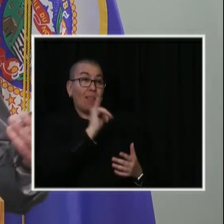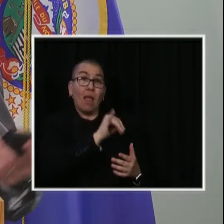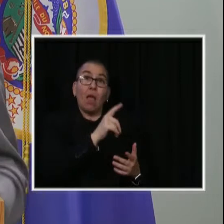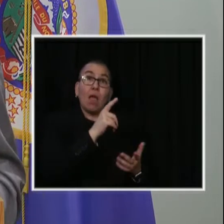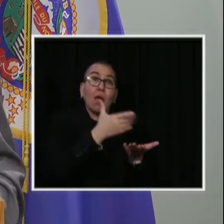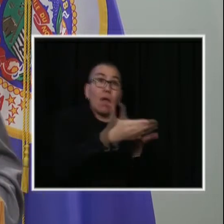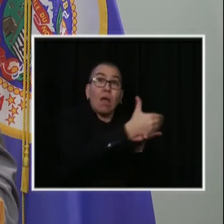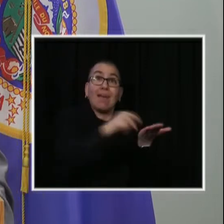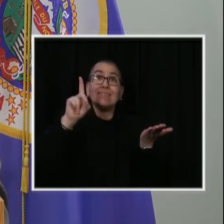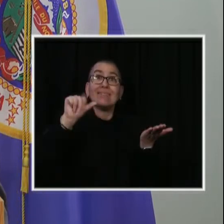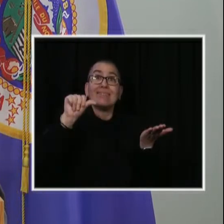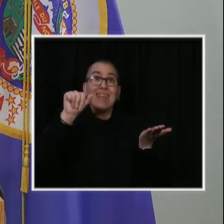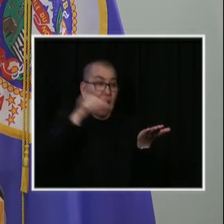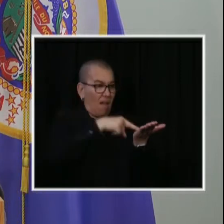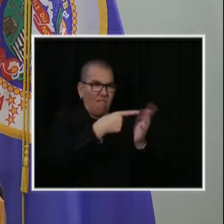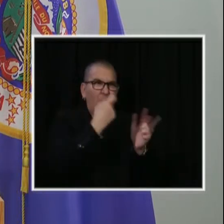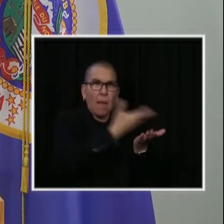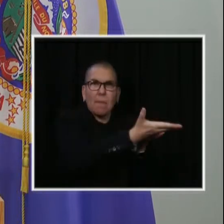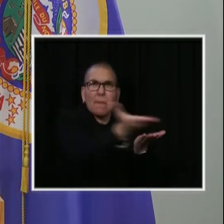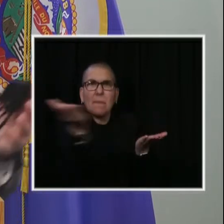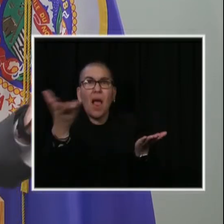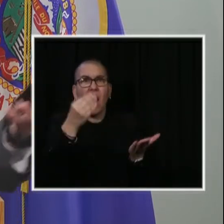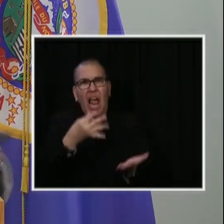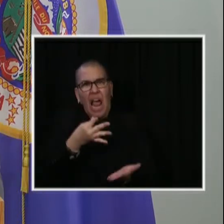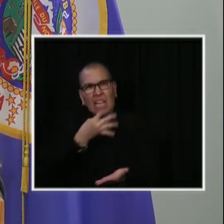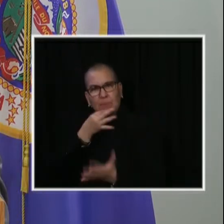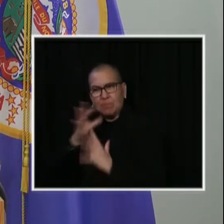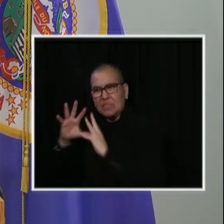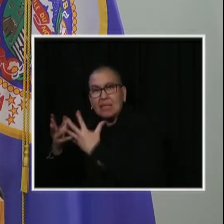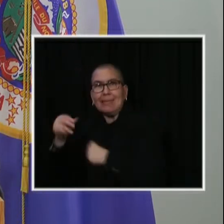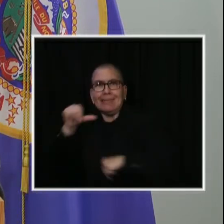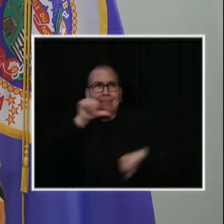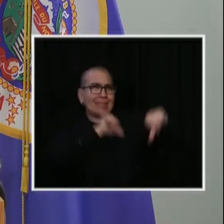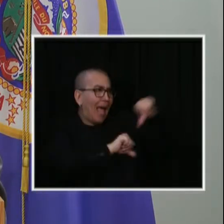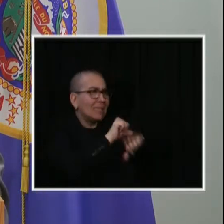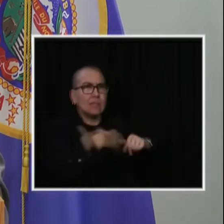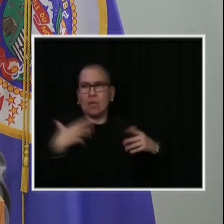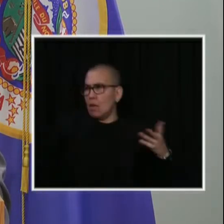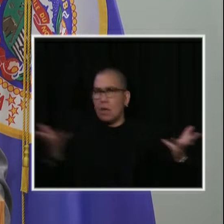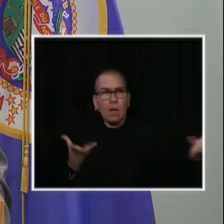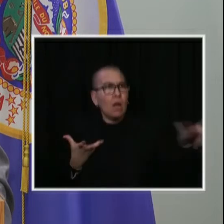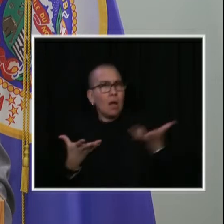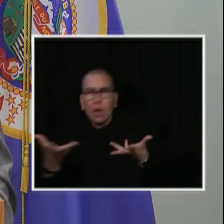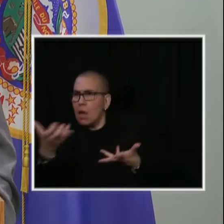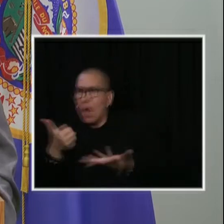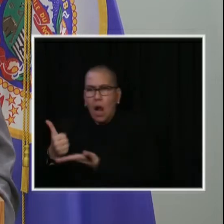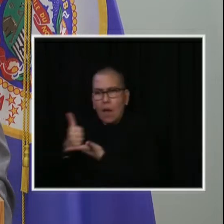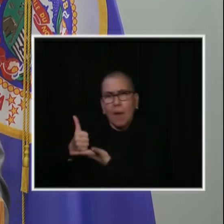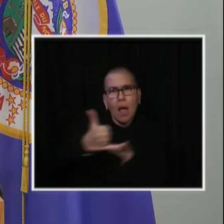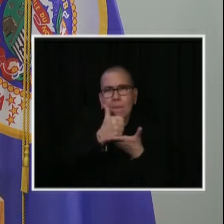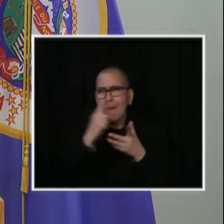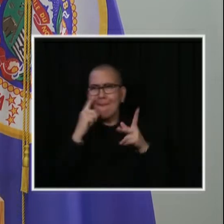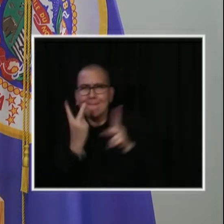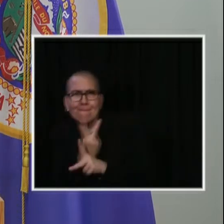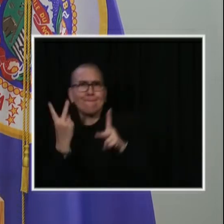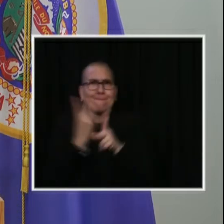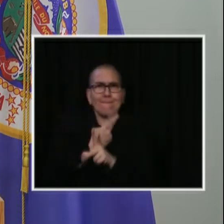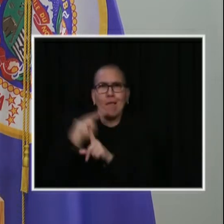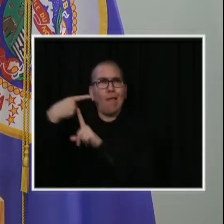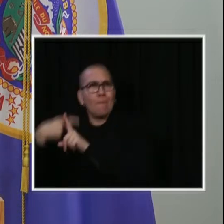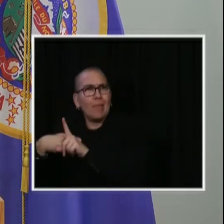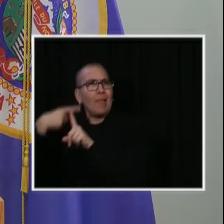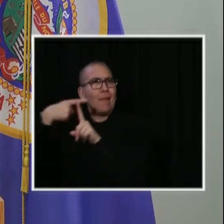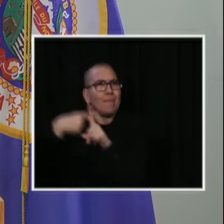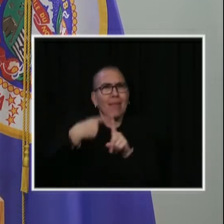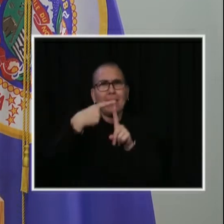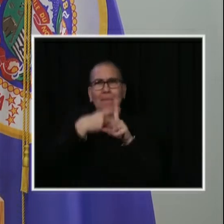collated, all of these people, epidemiologists, economists putting things in, and then I look at what all the other states are doing. How are they managing this?